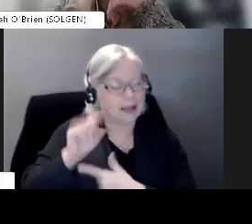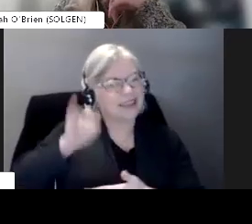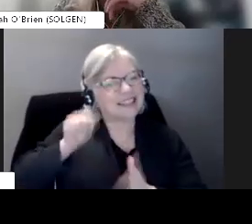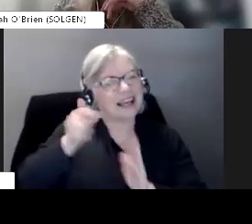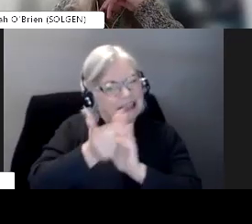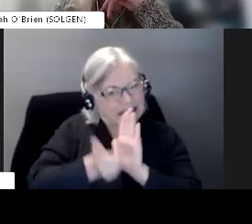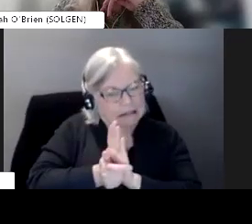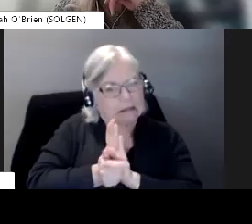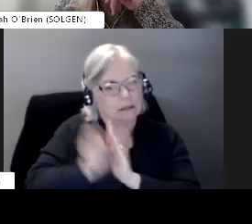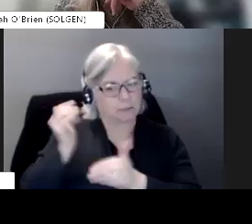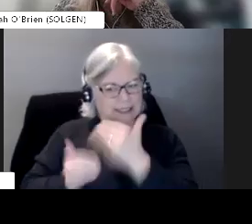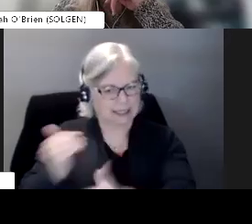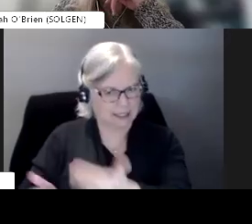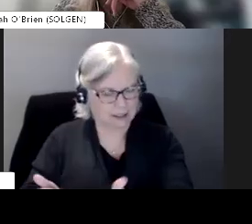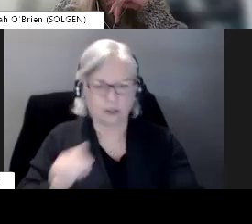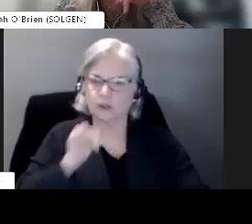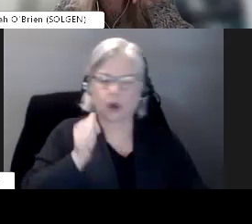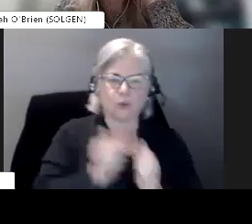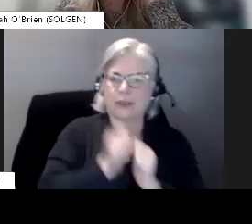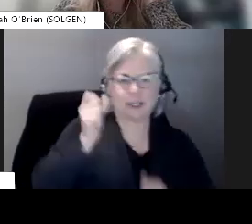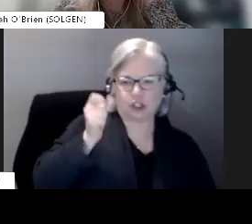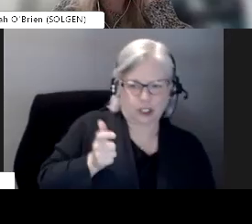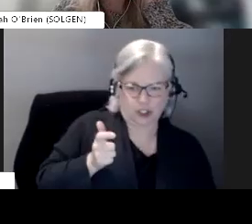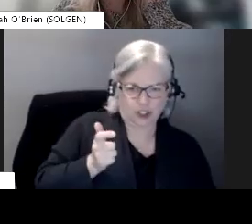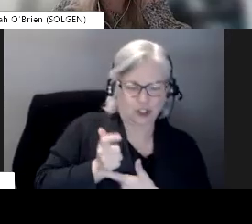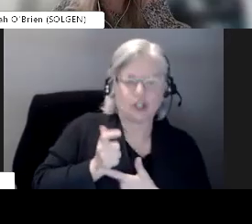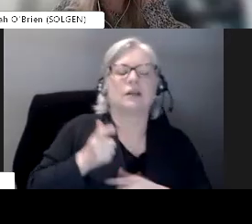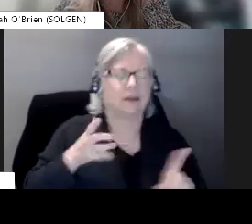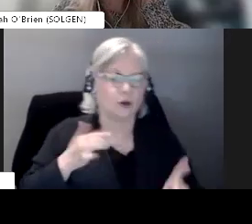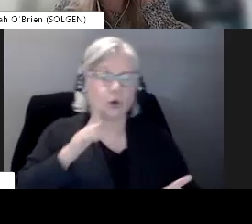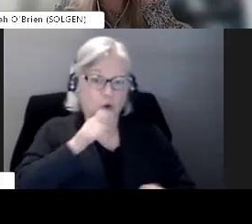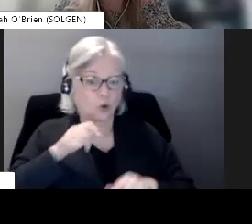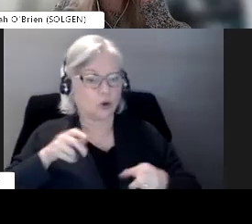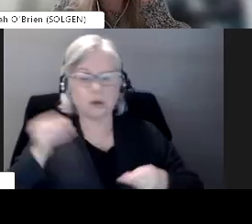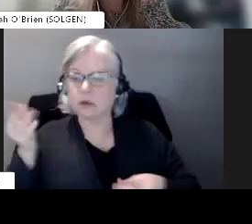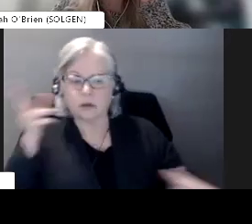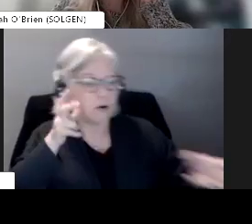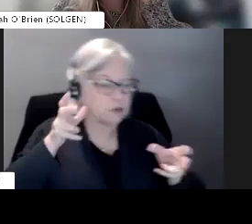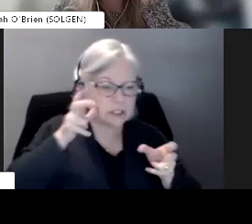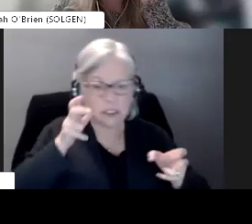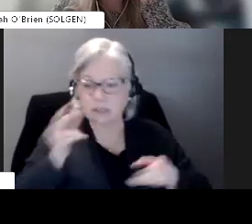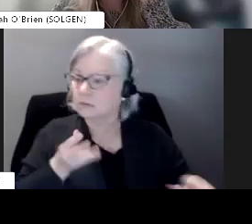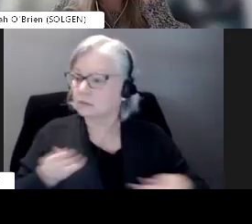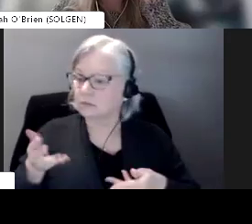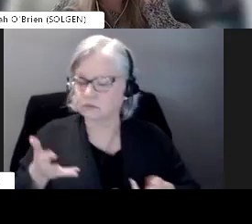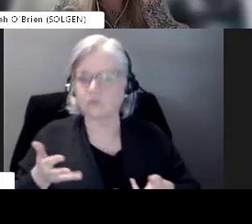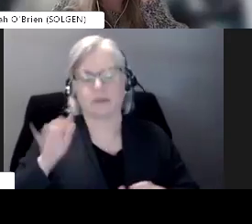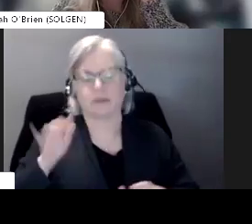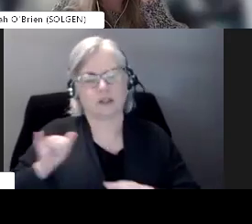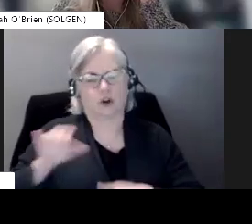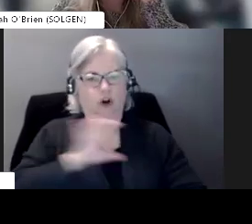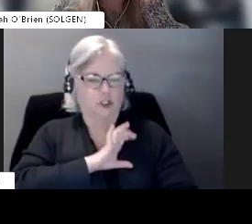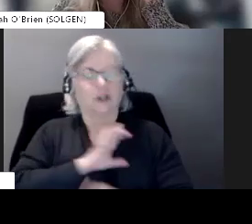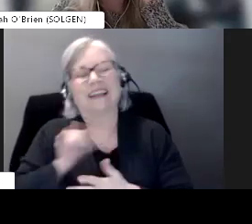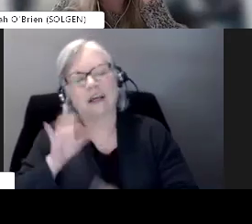a judge, inquests are overseen by a presiding officer who is most often a coroner. So that's a medical doctor